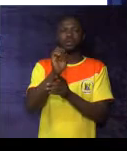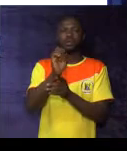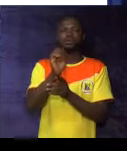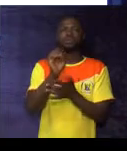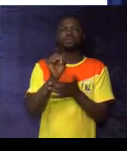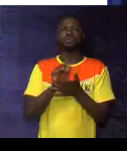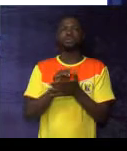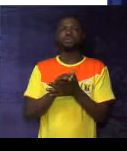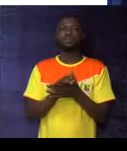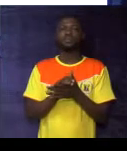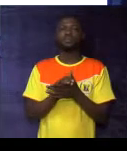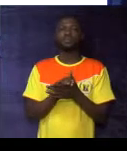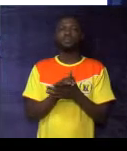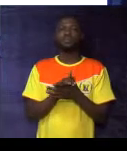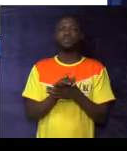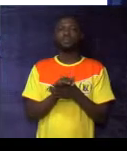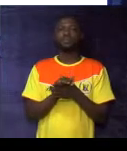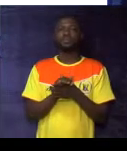clause.